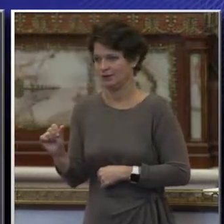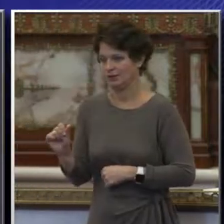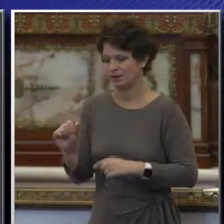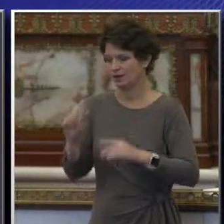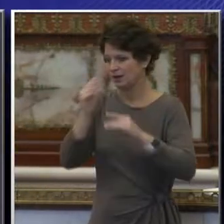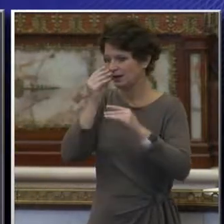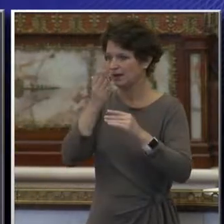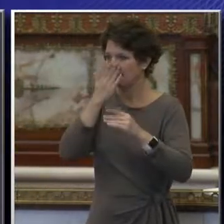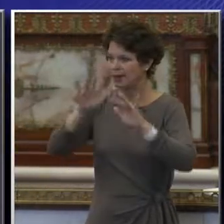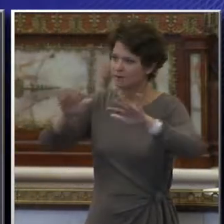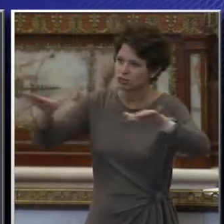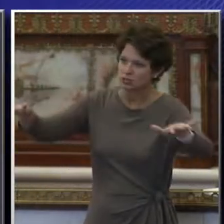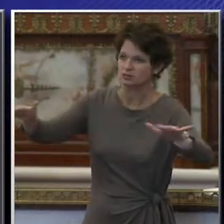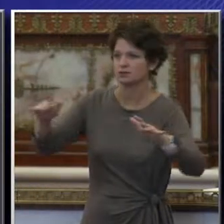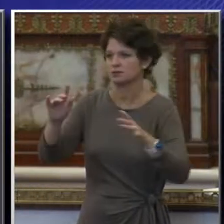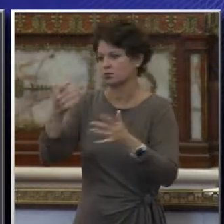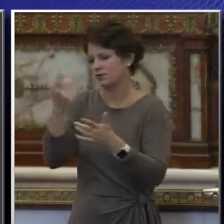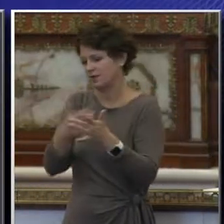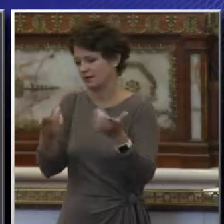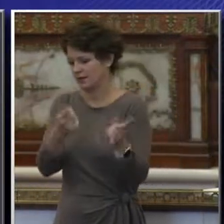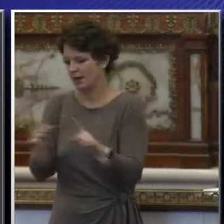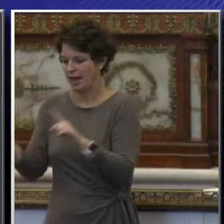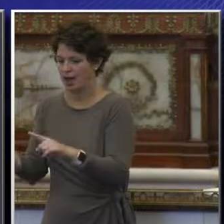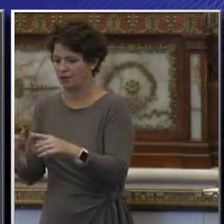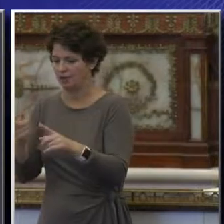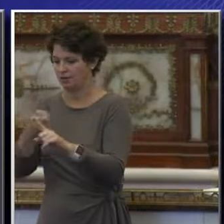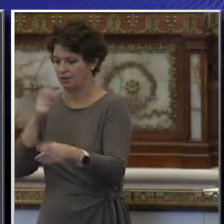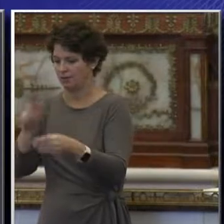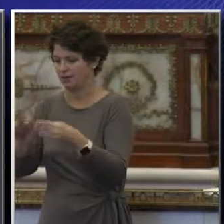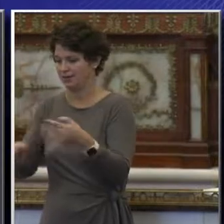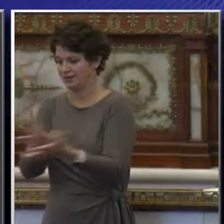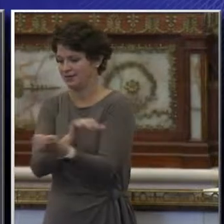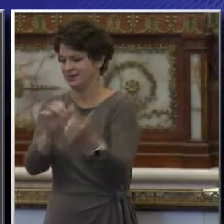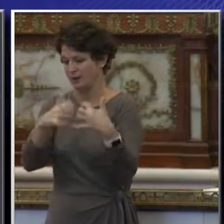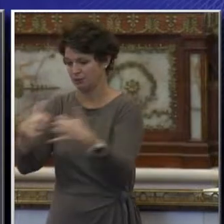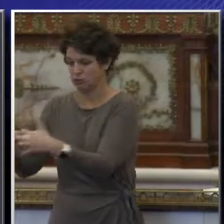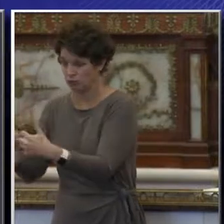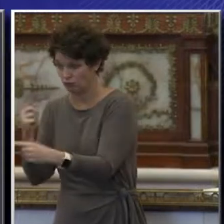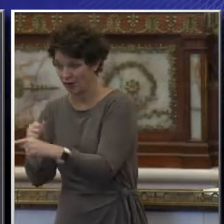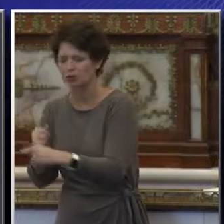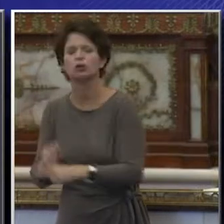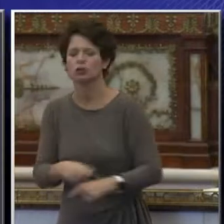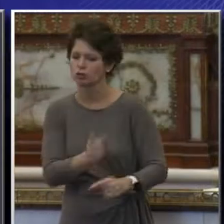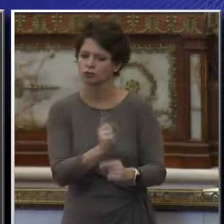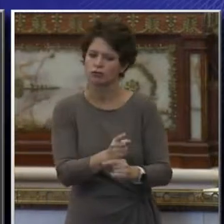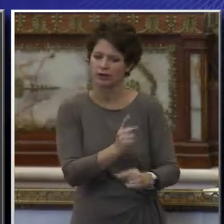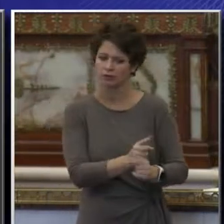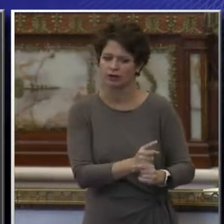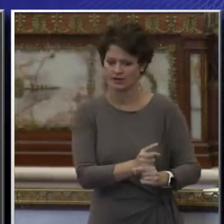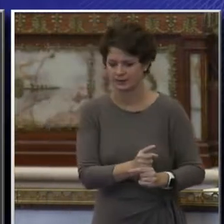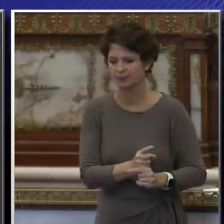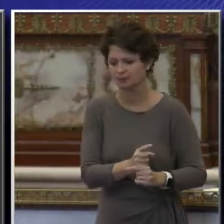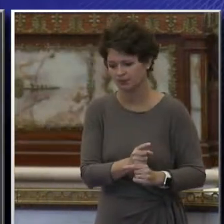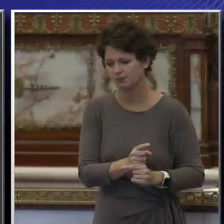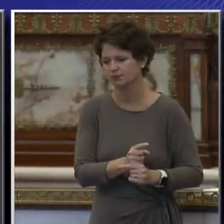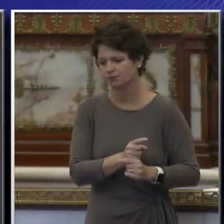emissions or other types of things that might happen as a result of the demolition. Yes, correct. And,